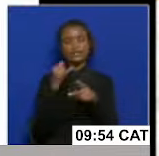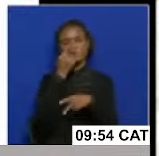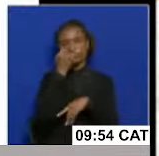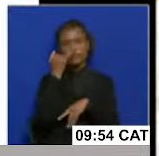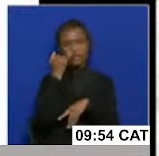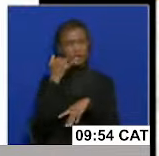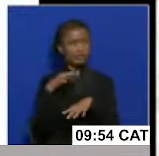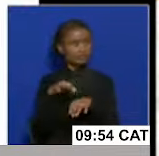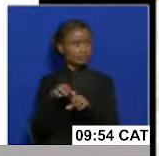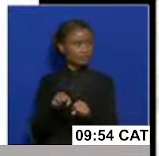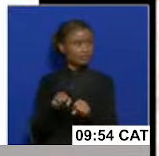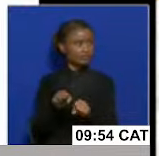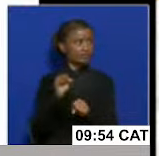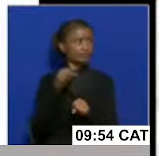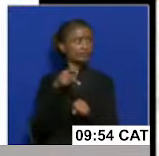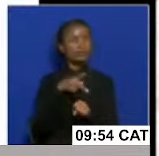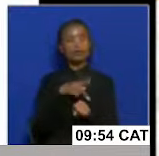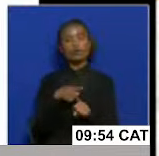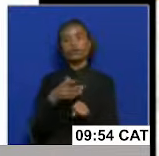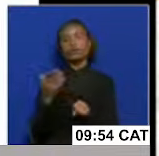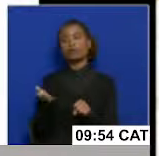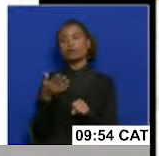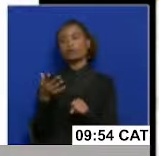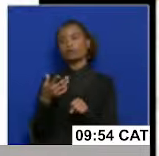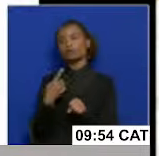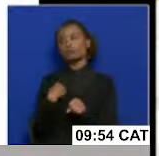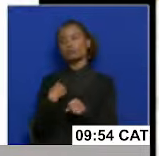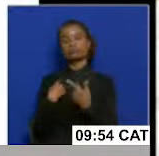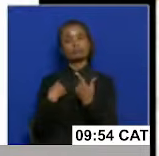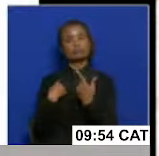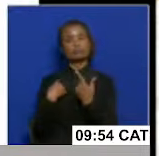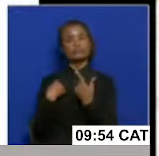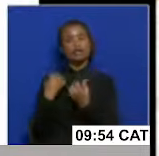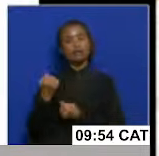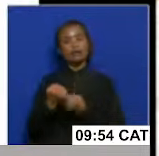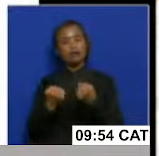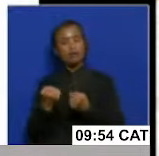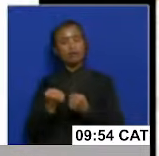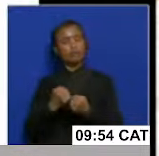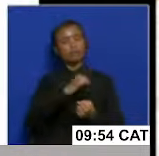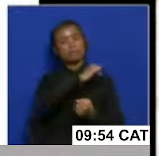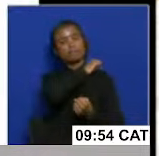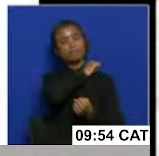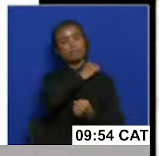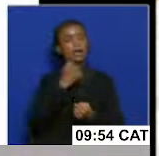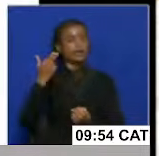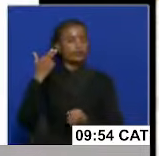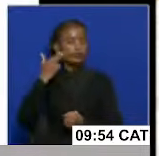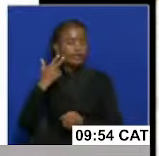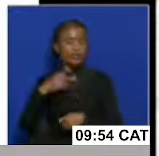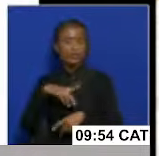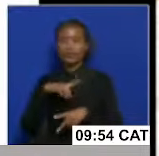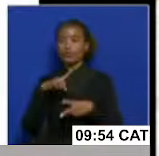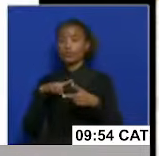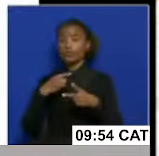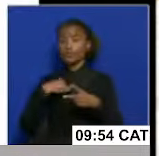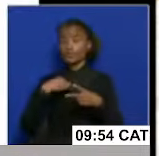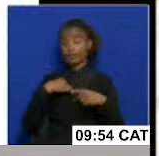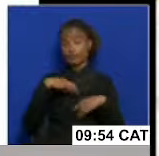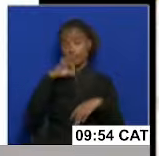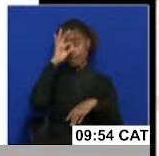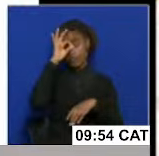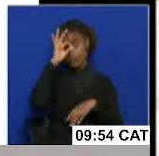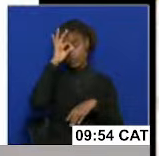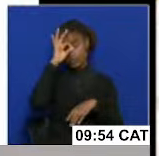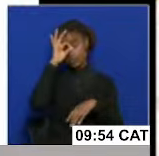and possessions of hijacked and stolen vehicles. In my capacity as a Metro Police officer, I had access to